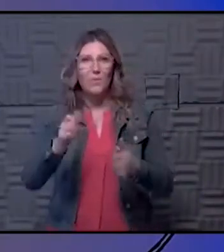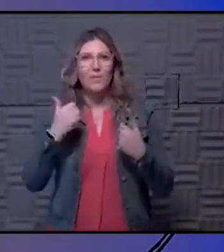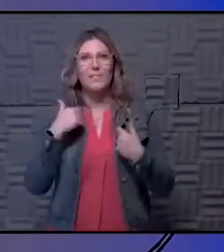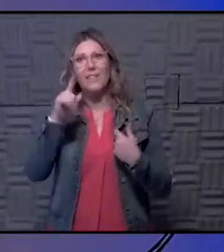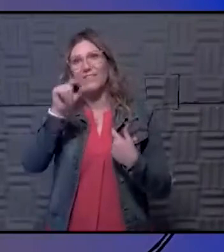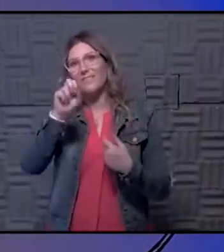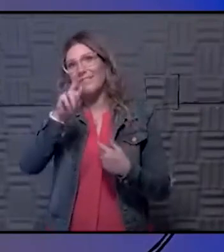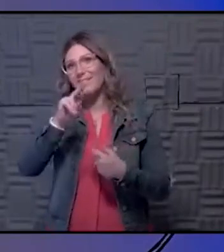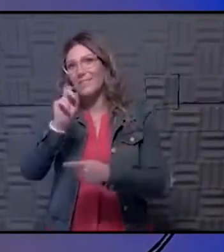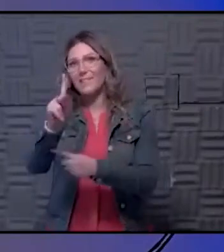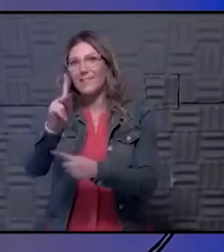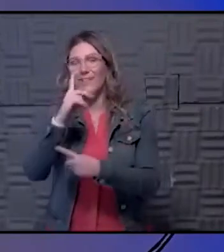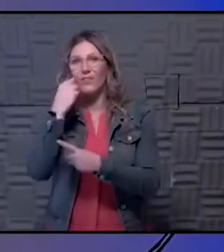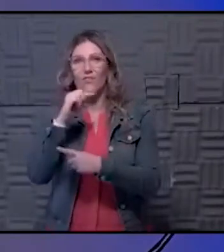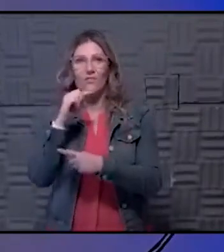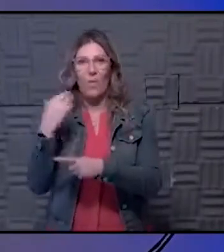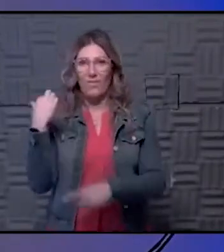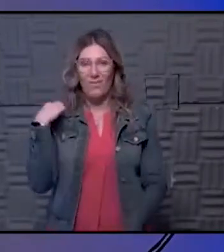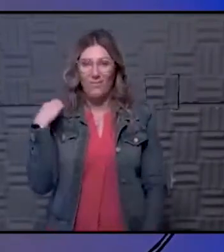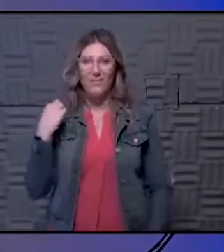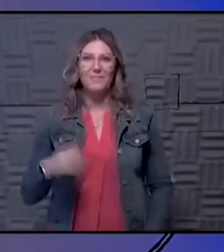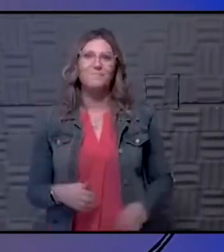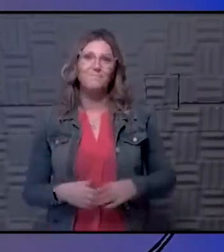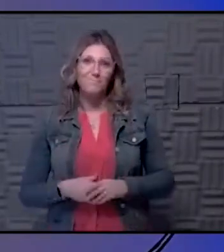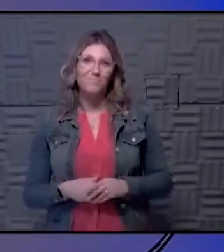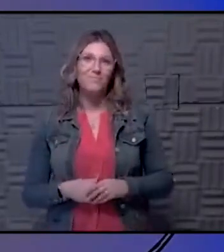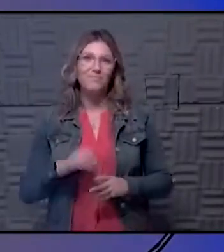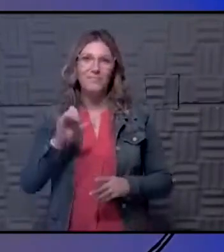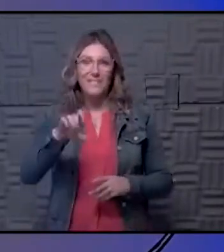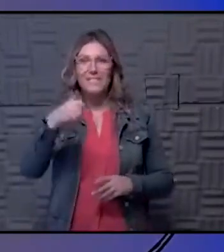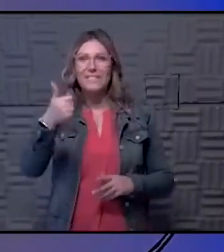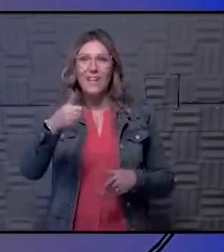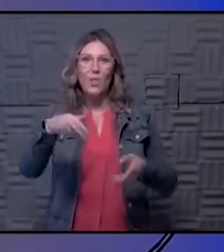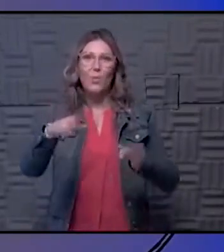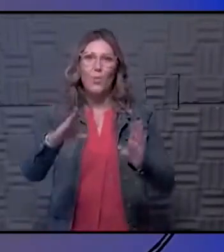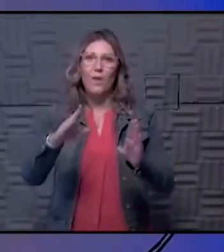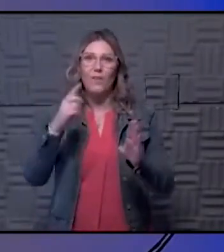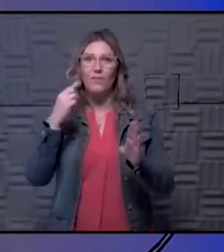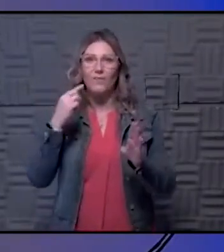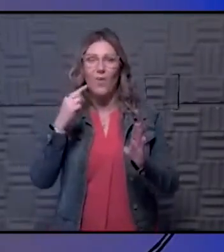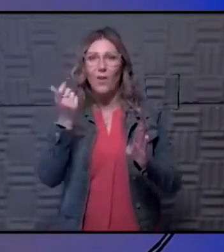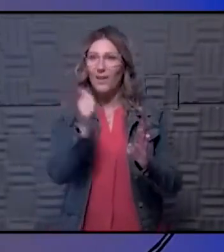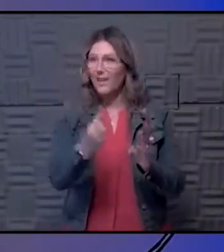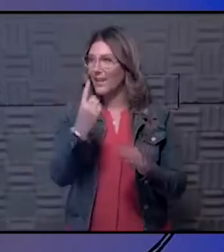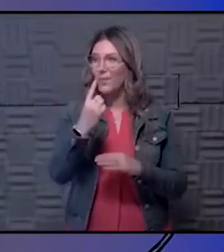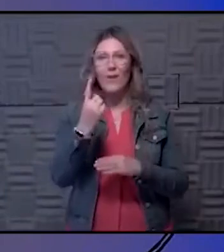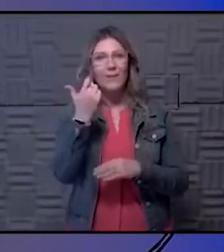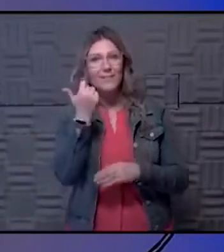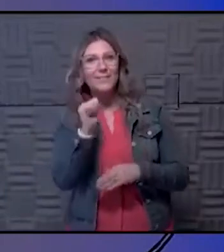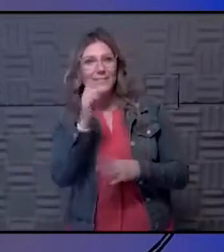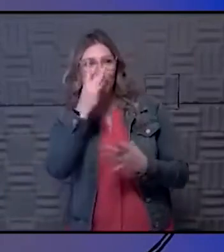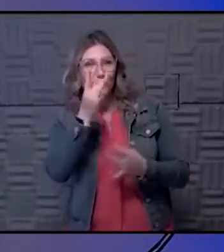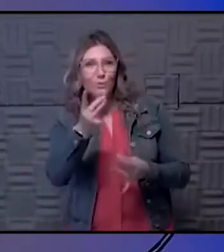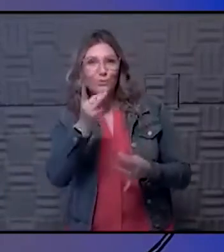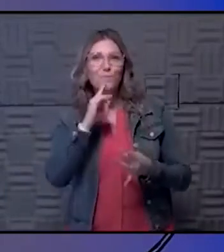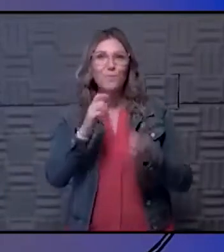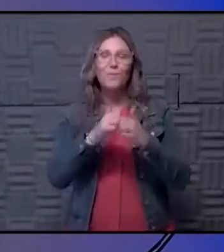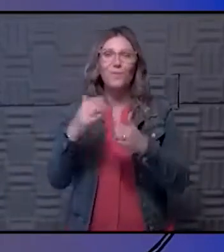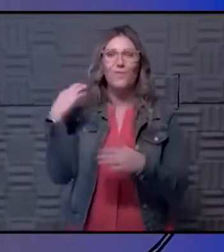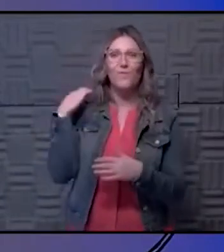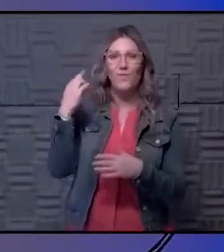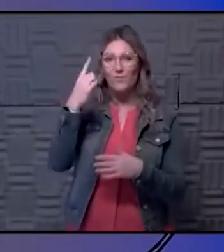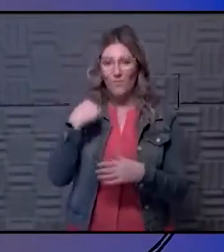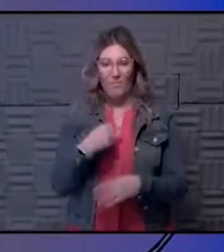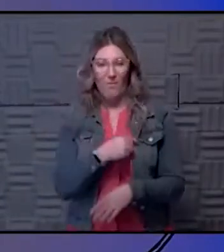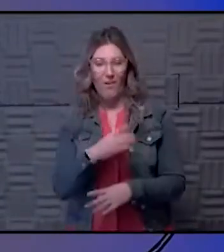as well to the application. So that will be another way for them to, for anyone who's interested in volunteering with us,